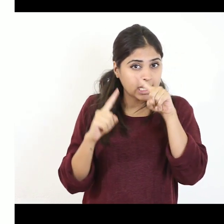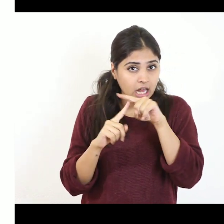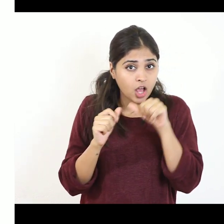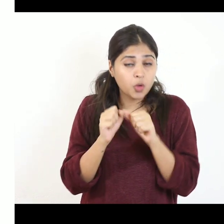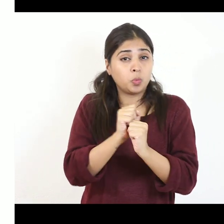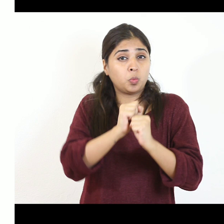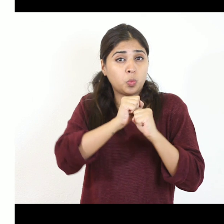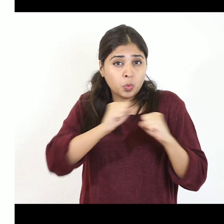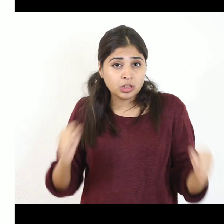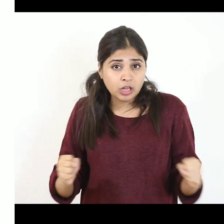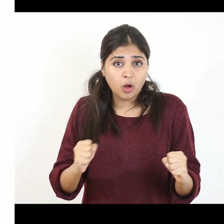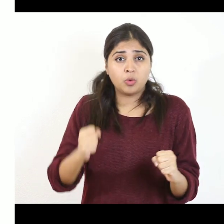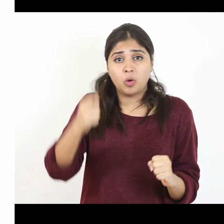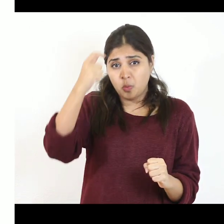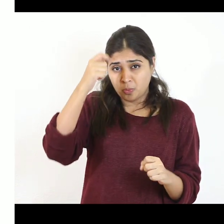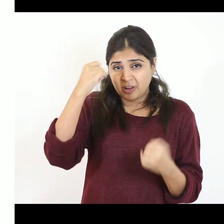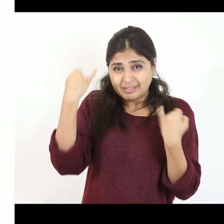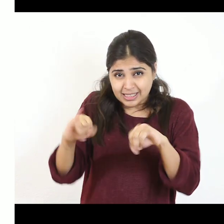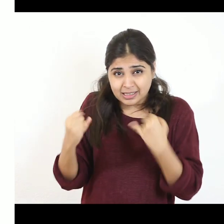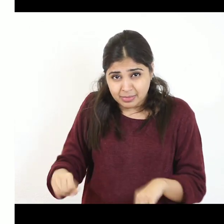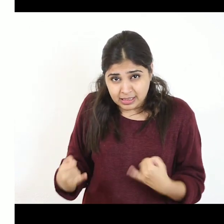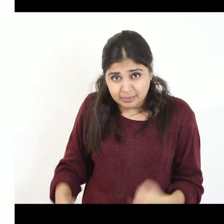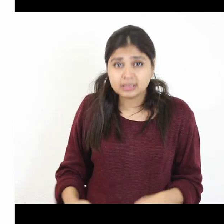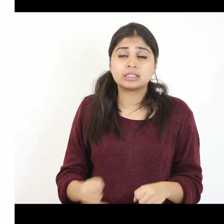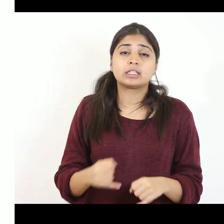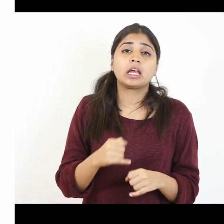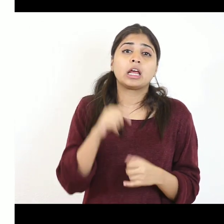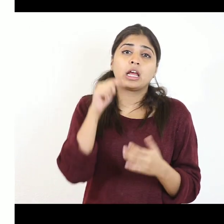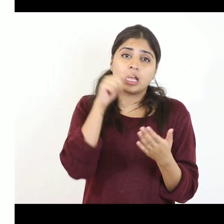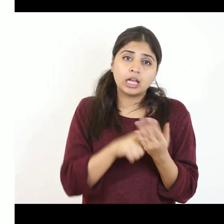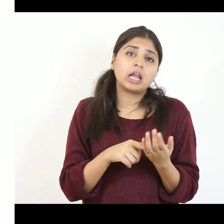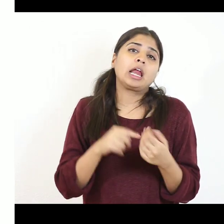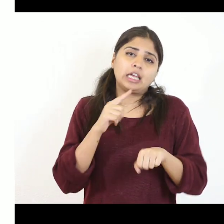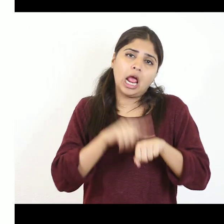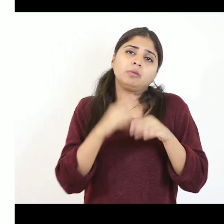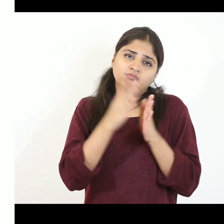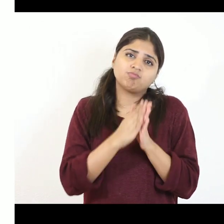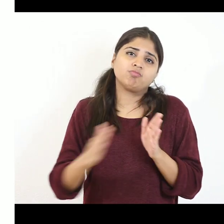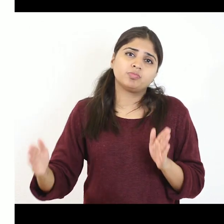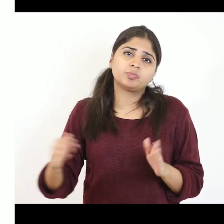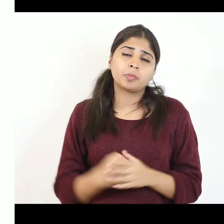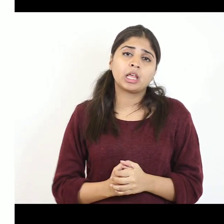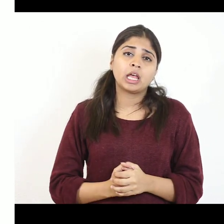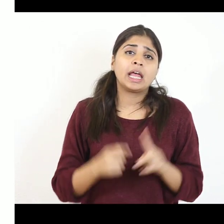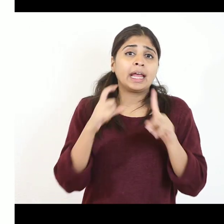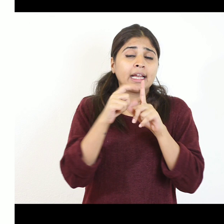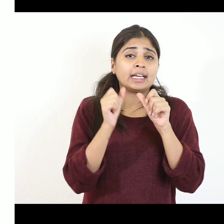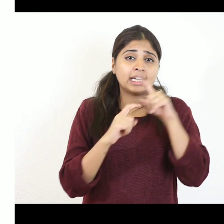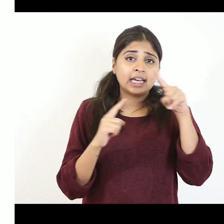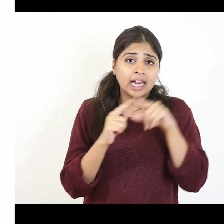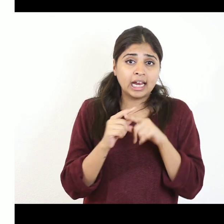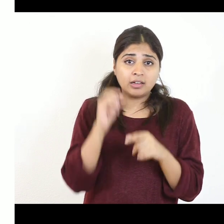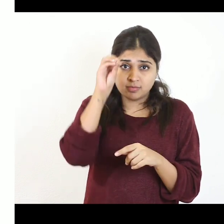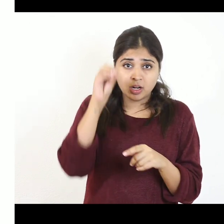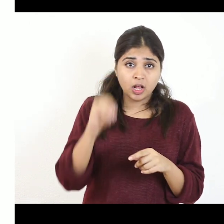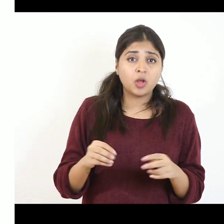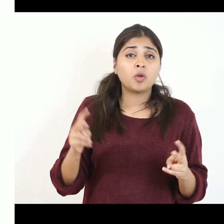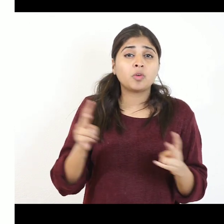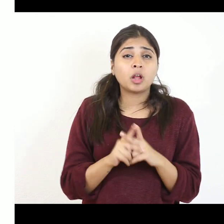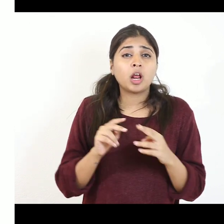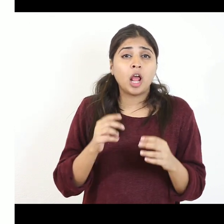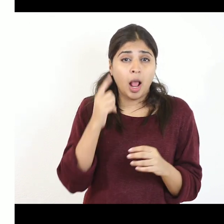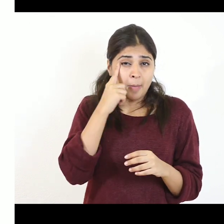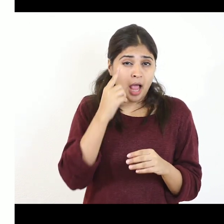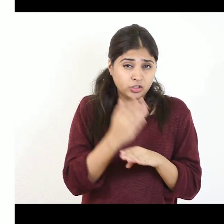Data entry operator has to work with a very high degree of accuracy, should have a commitment to